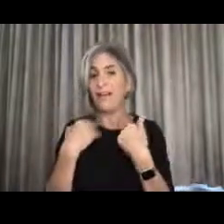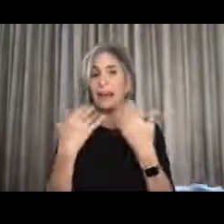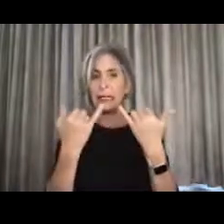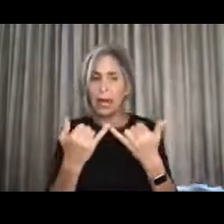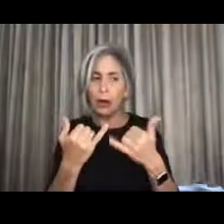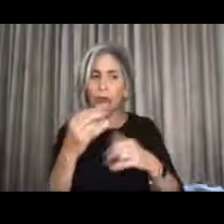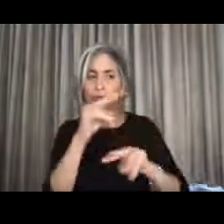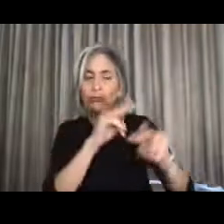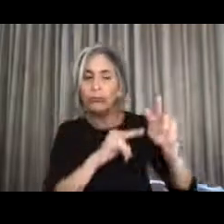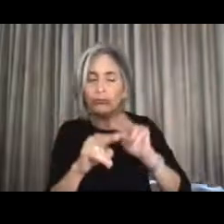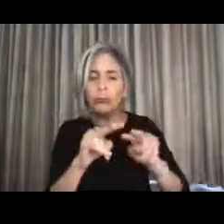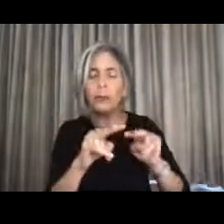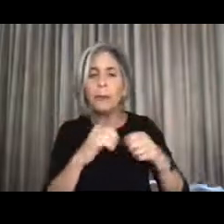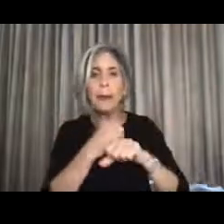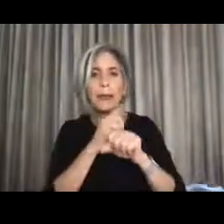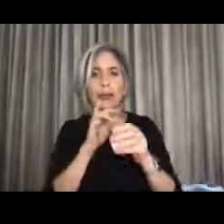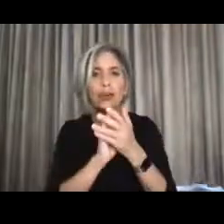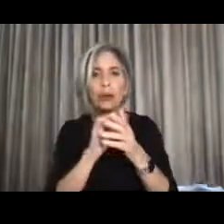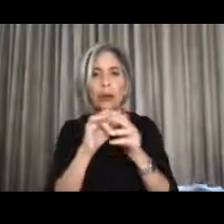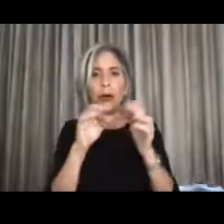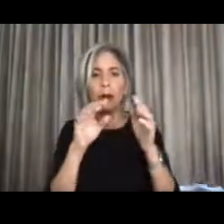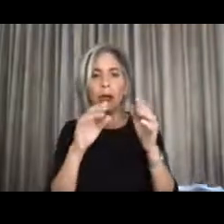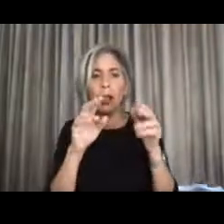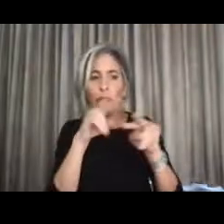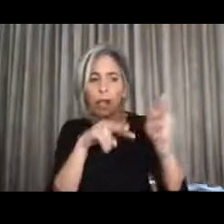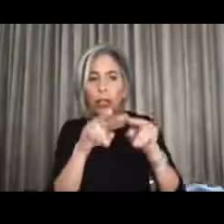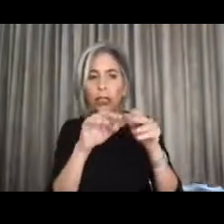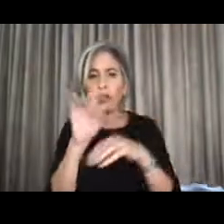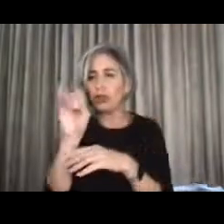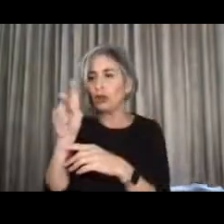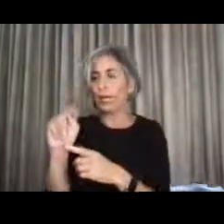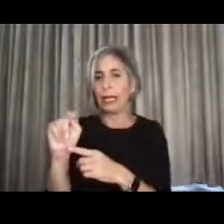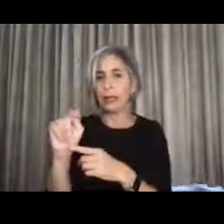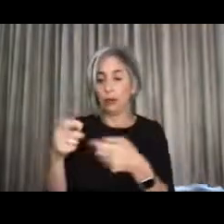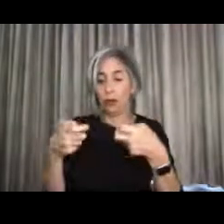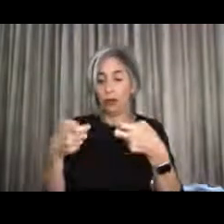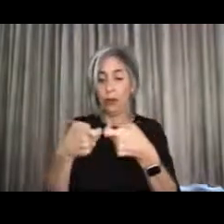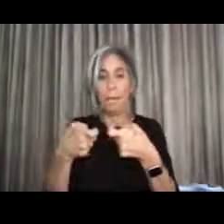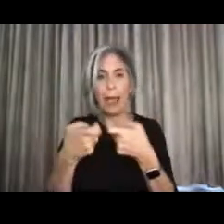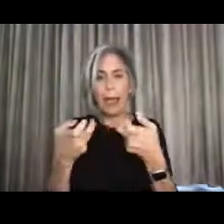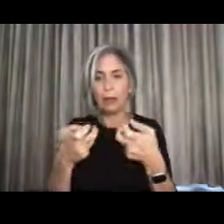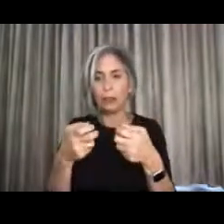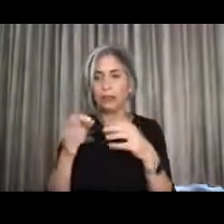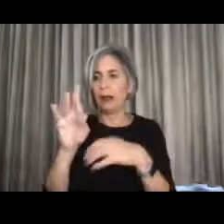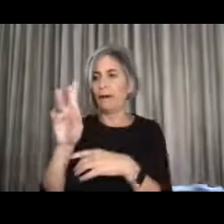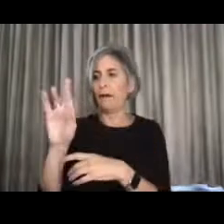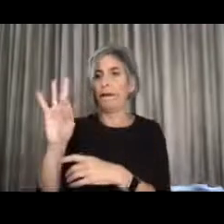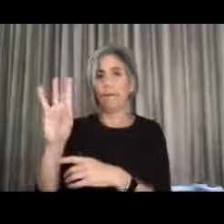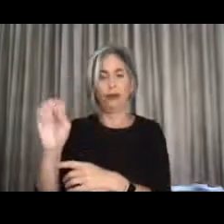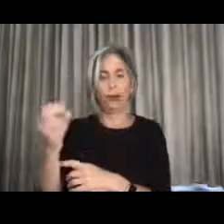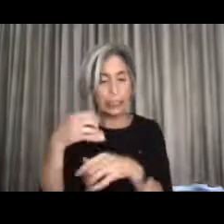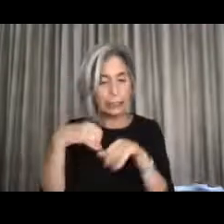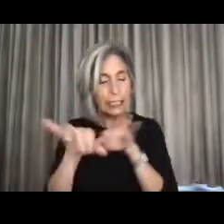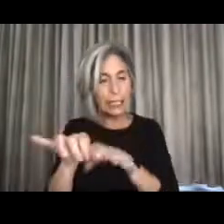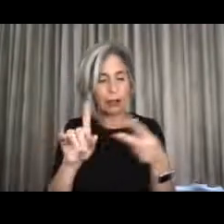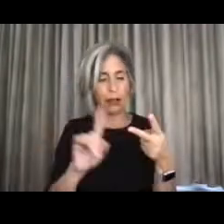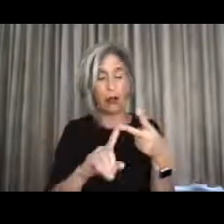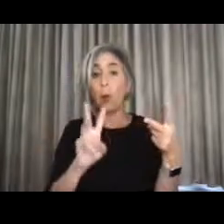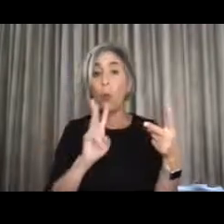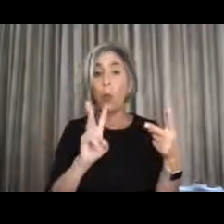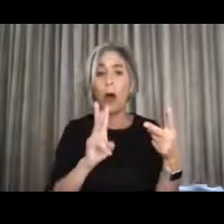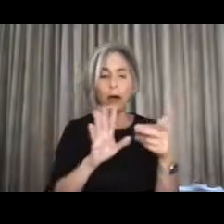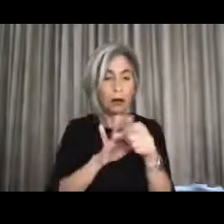to start looking into this kit to make sure your batteries are still fresh, your water supply,